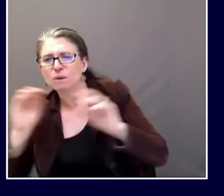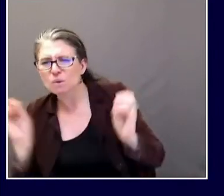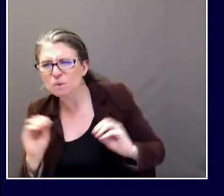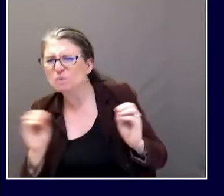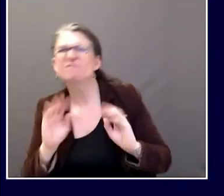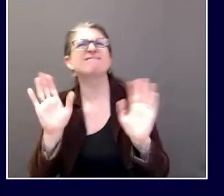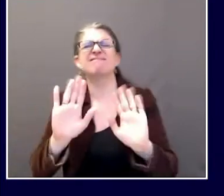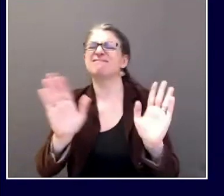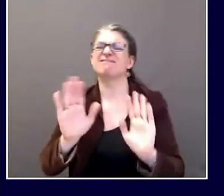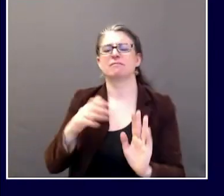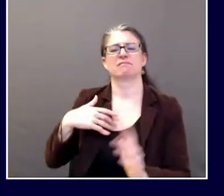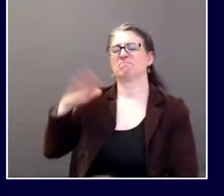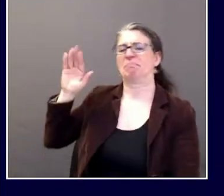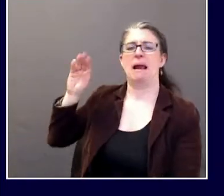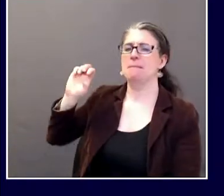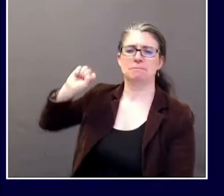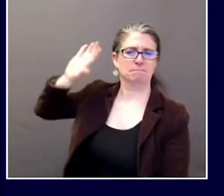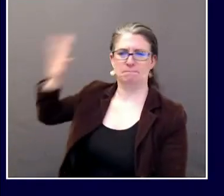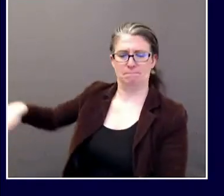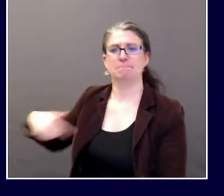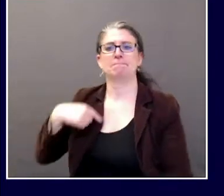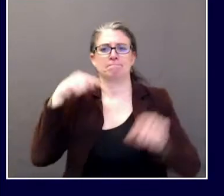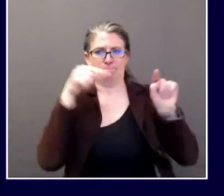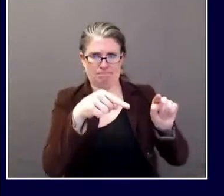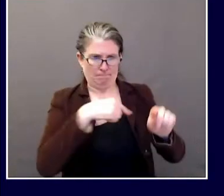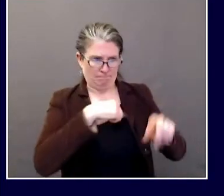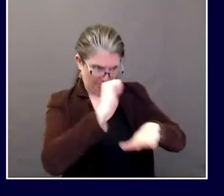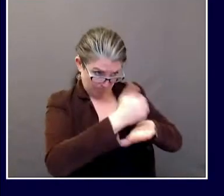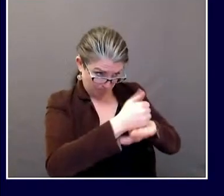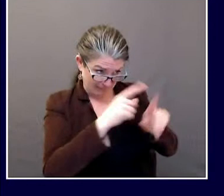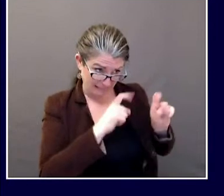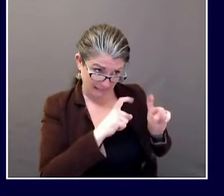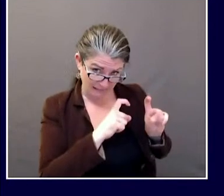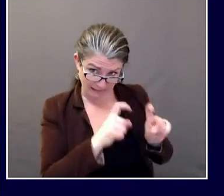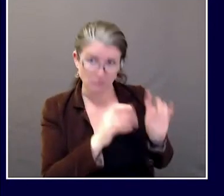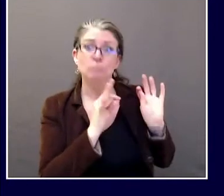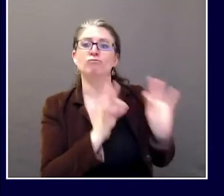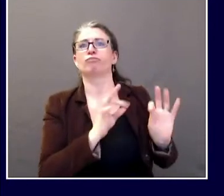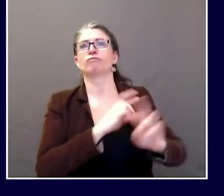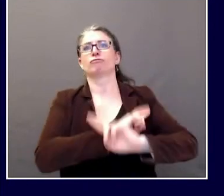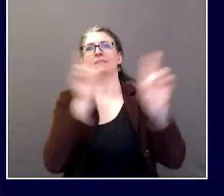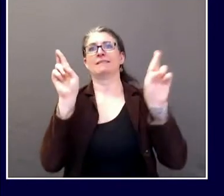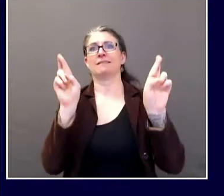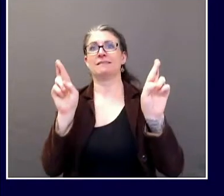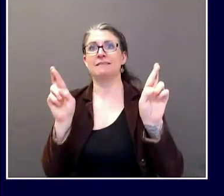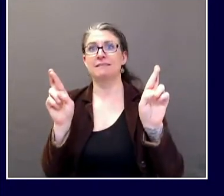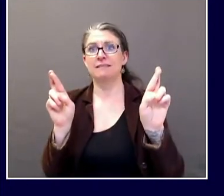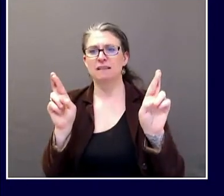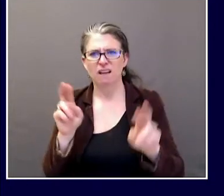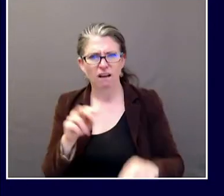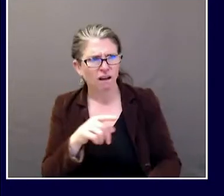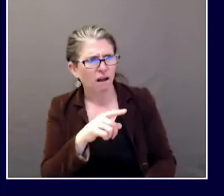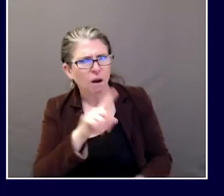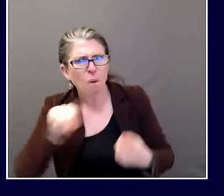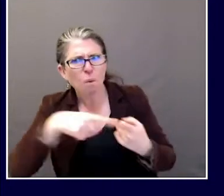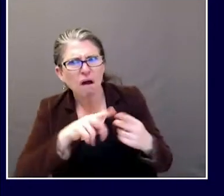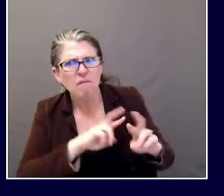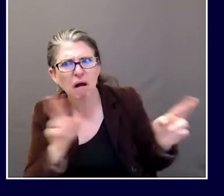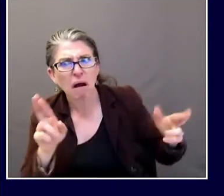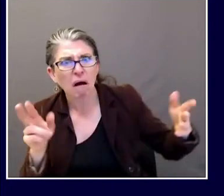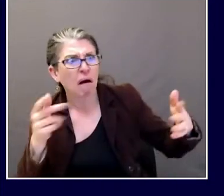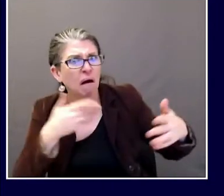we looking like spring? I know no. We're talking no. We're